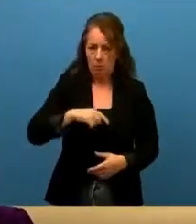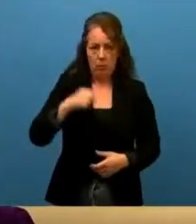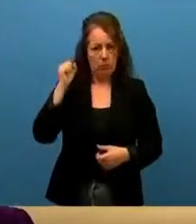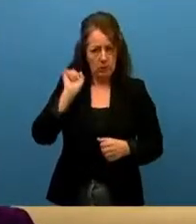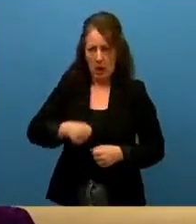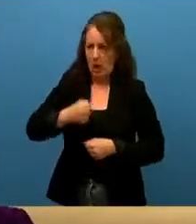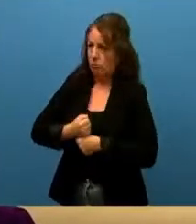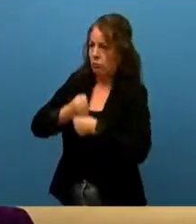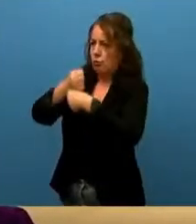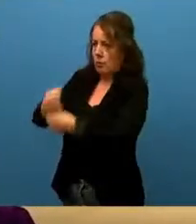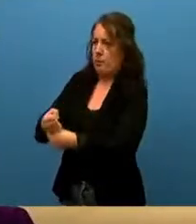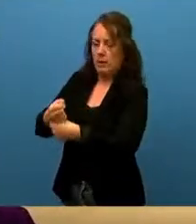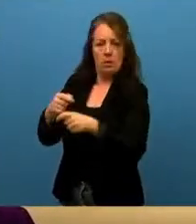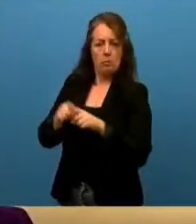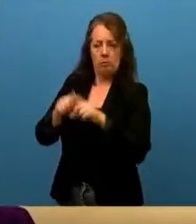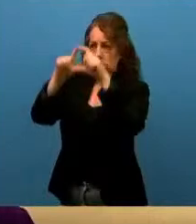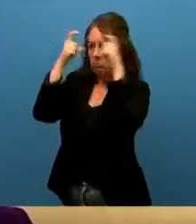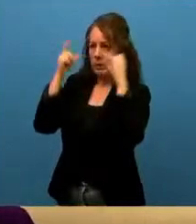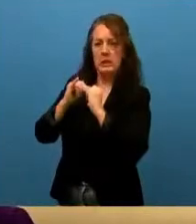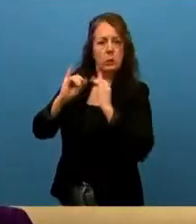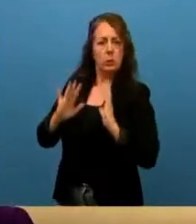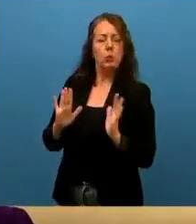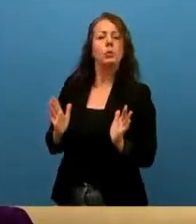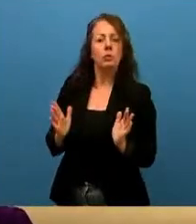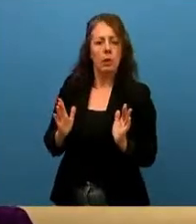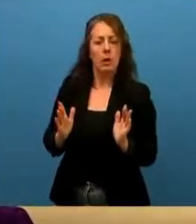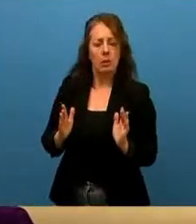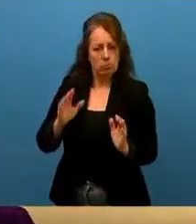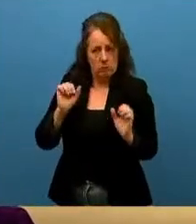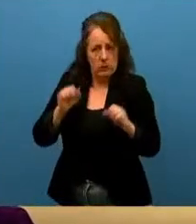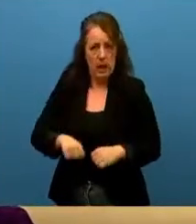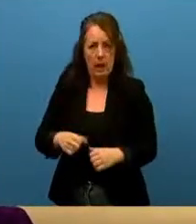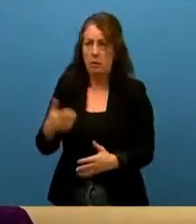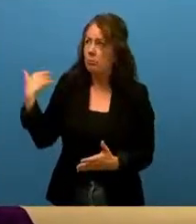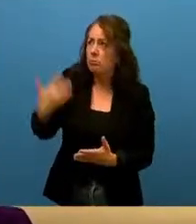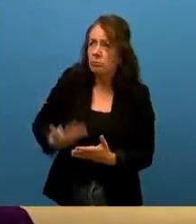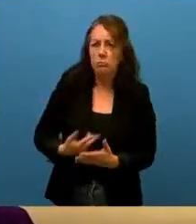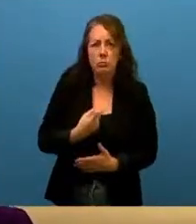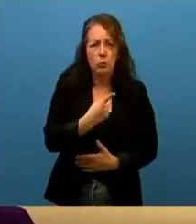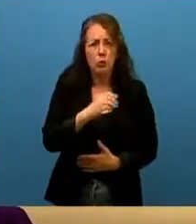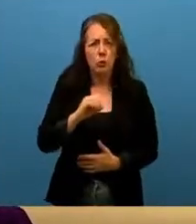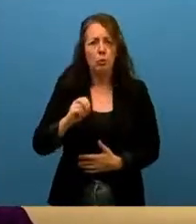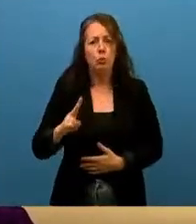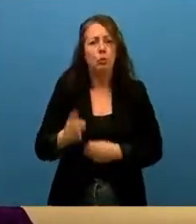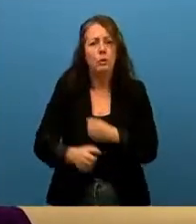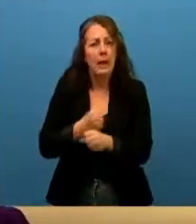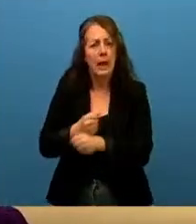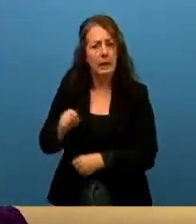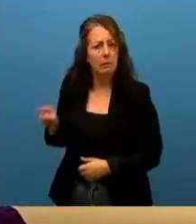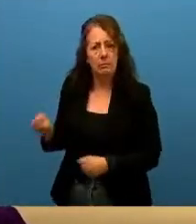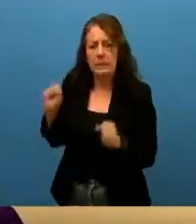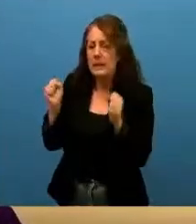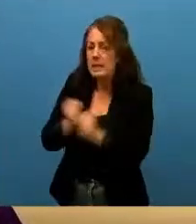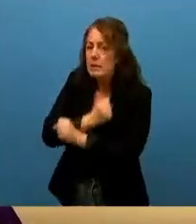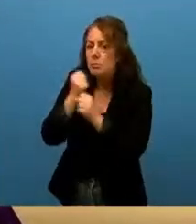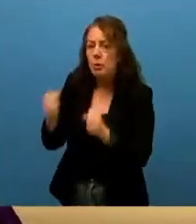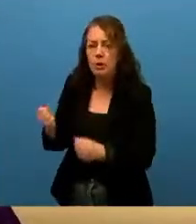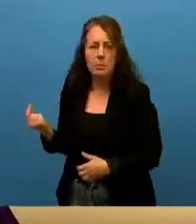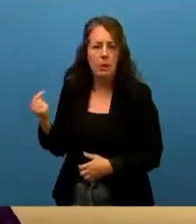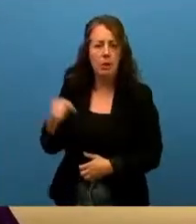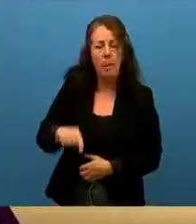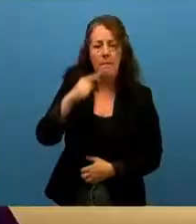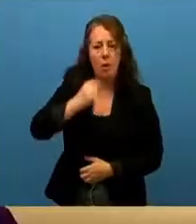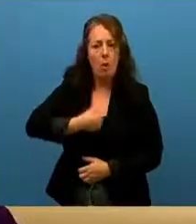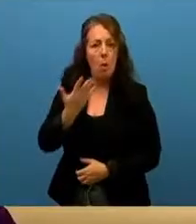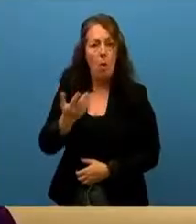institution. It is now 102 years since the denial of Diskahe to address the League of Nations, and now he is still